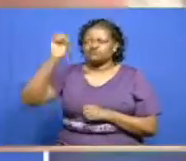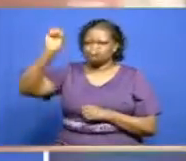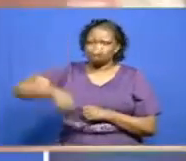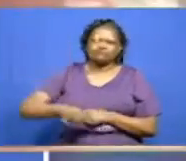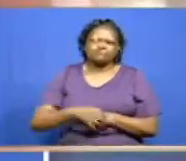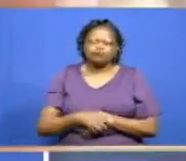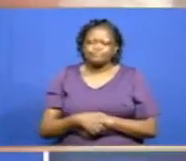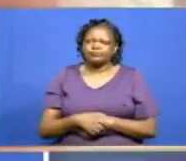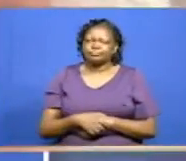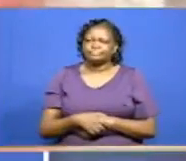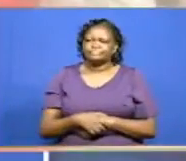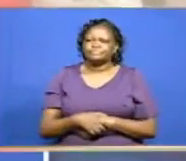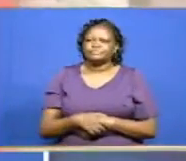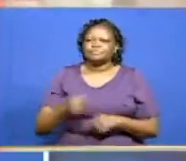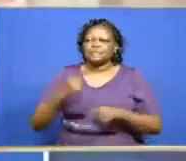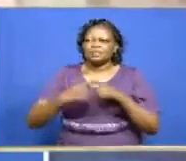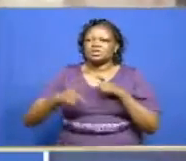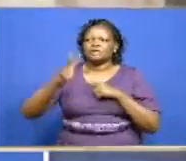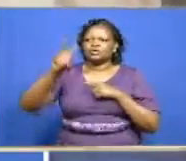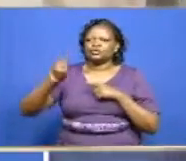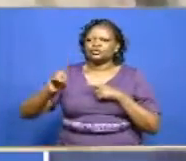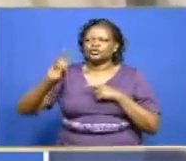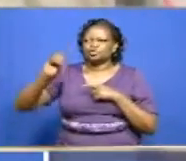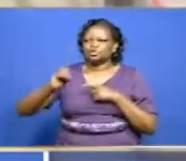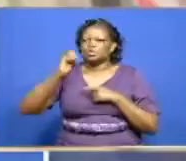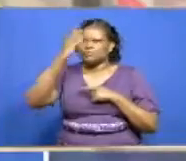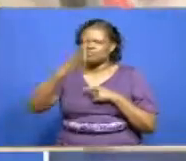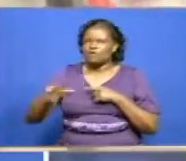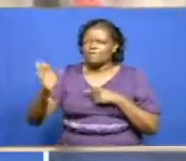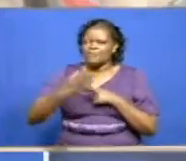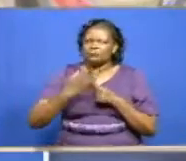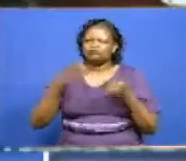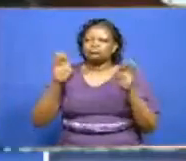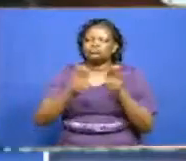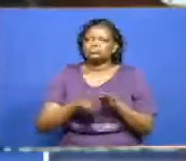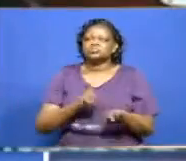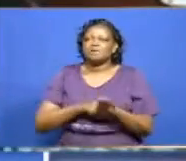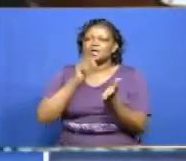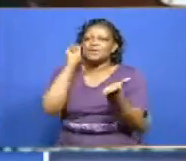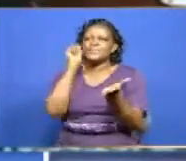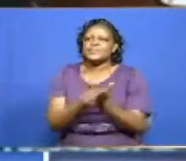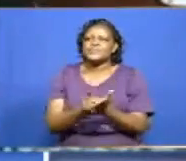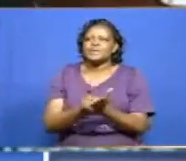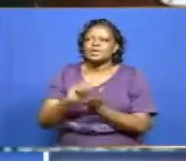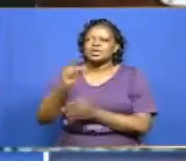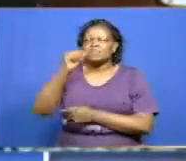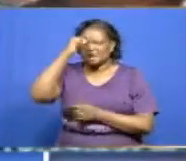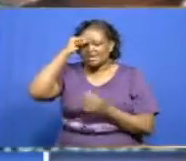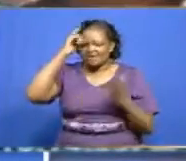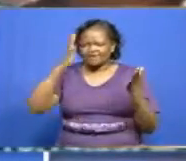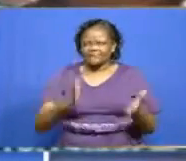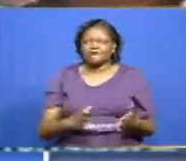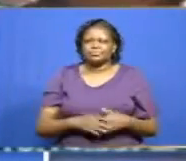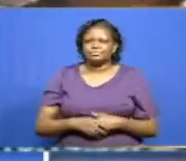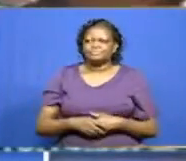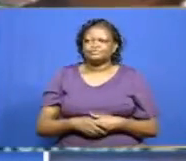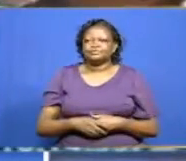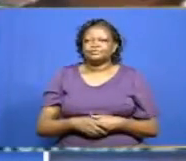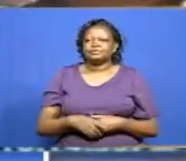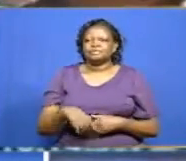yes. The year 2020 for Parliament came to a close with the impeachment of the Nairobi Governor Mike Sonko